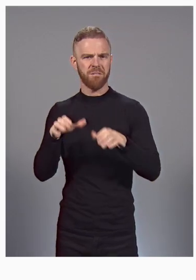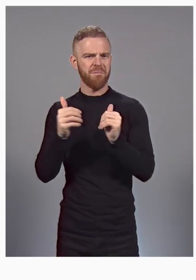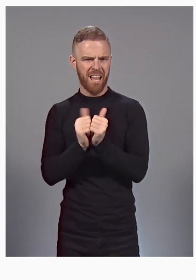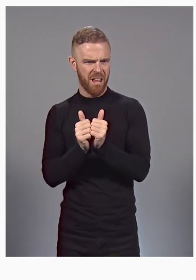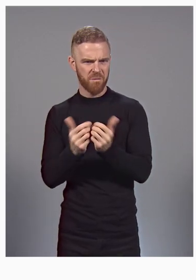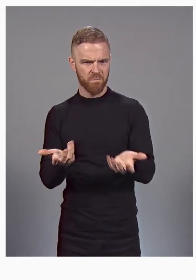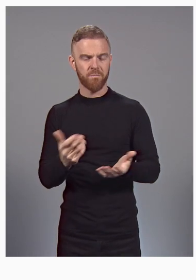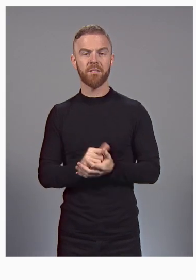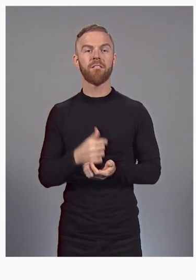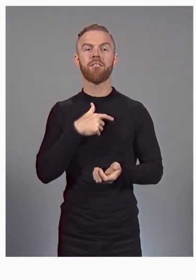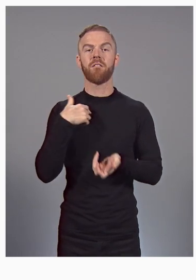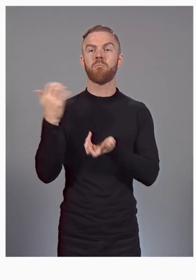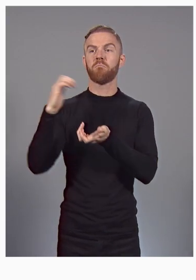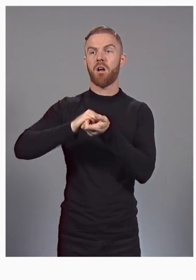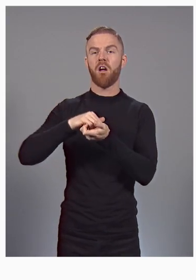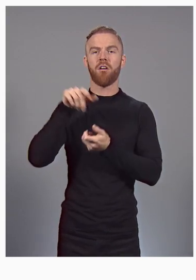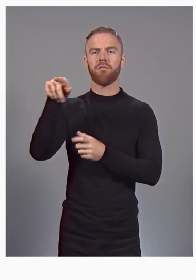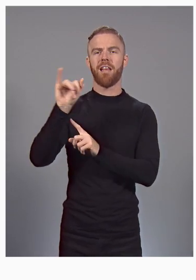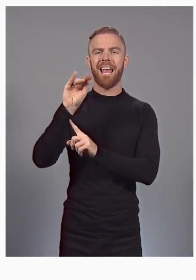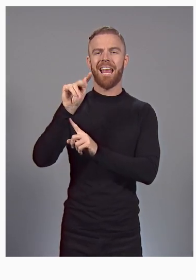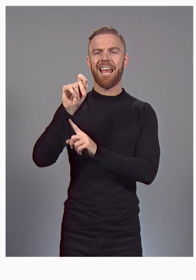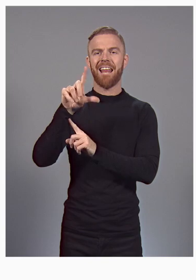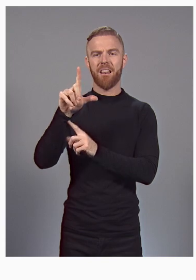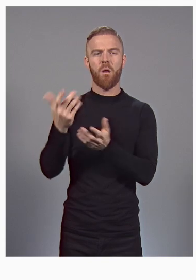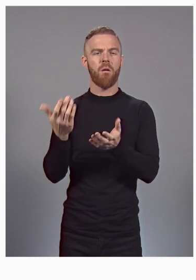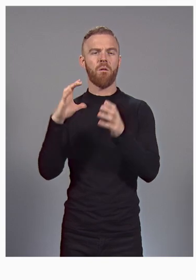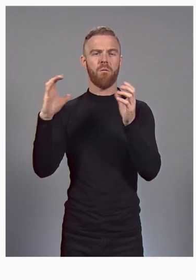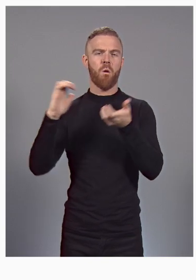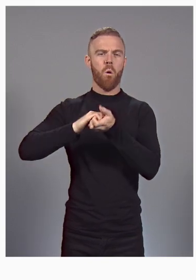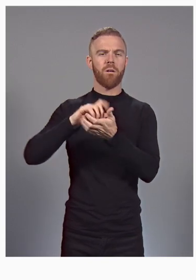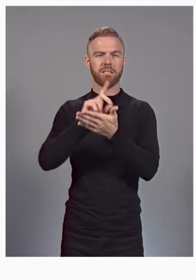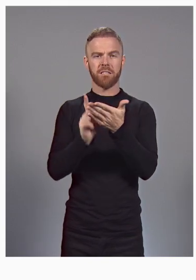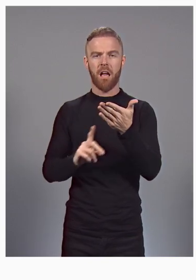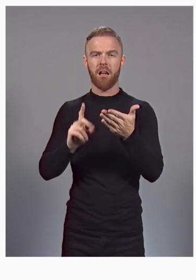partnered with Intel to co-design and build custom silicon like this little thing.